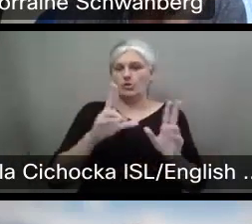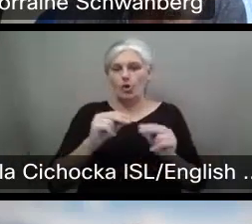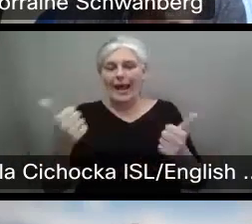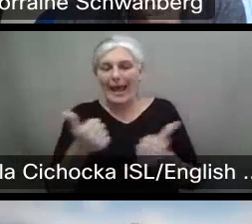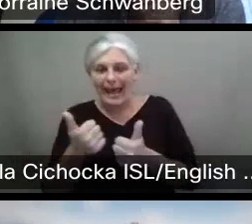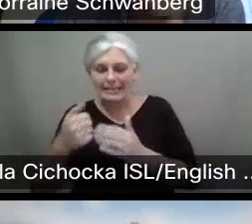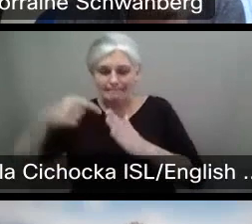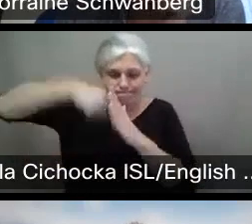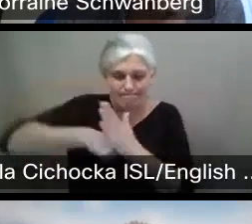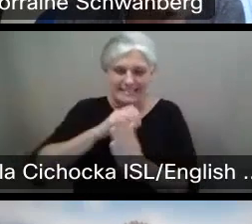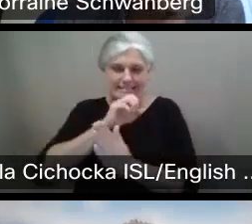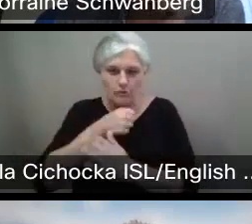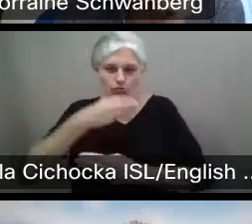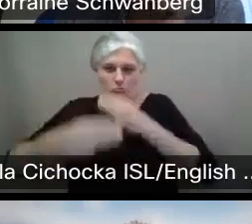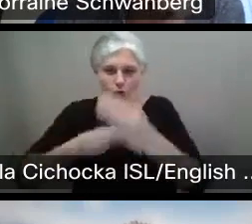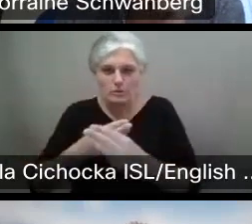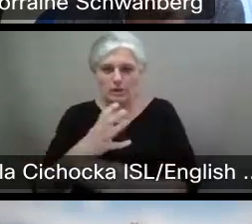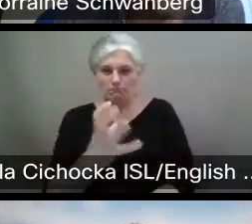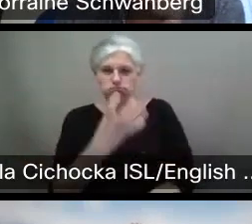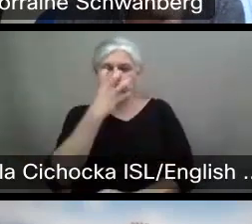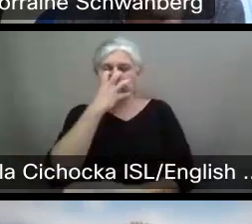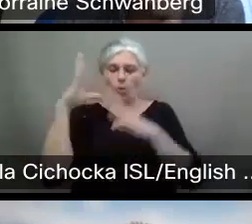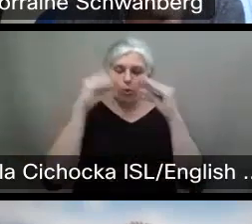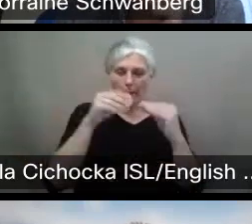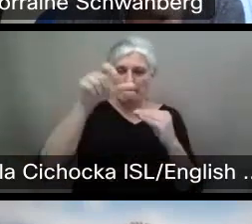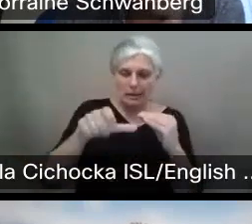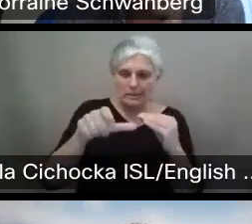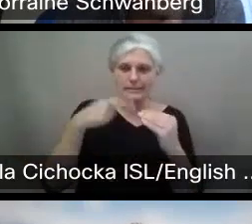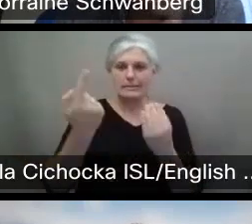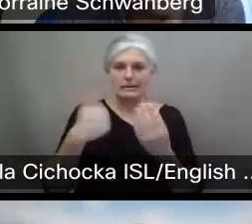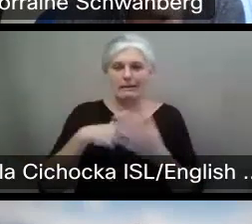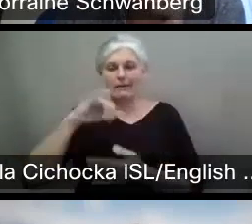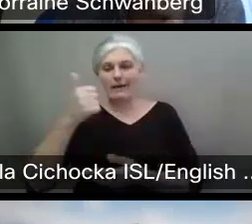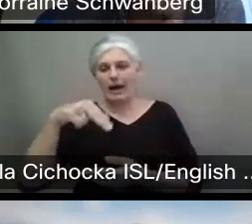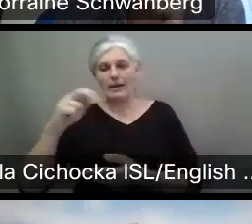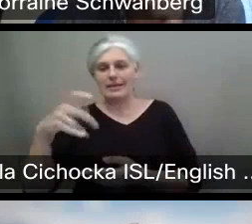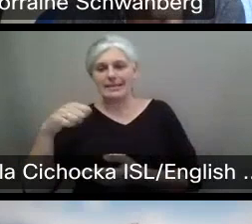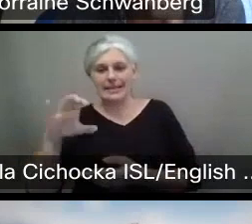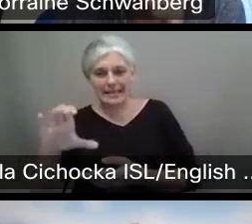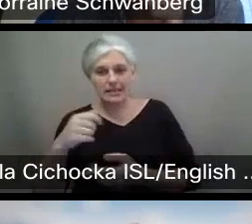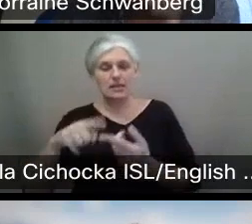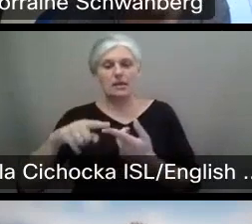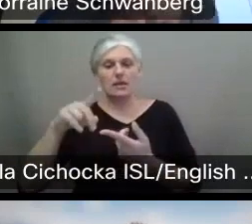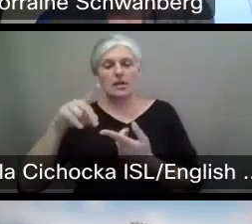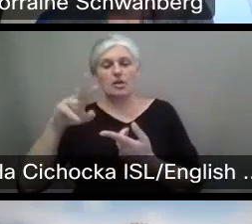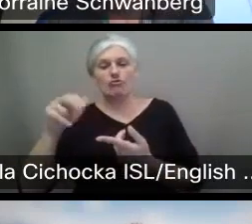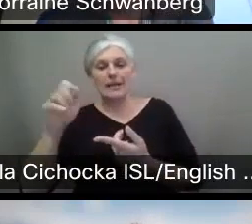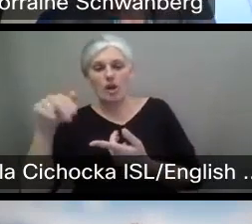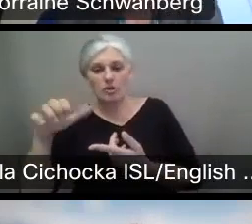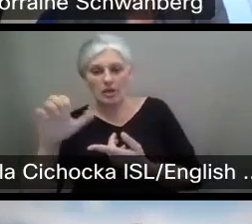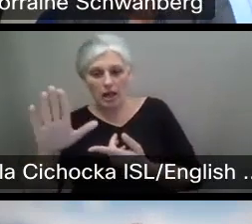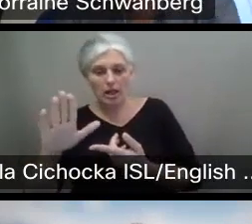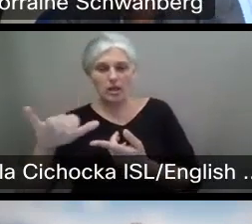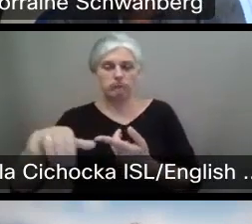procedure, so anesthetic procedures where you put in central lines, radiological procedures, interventional